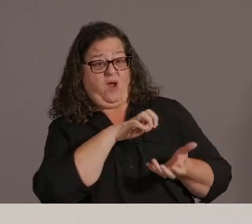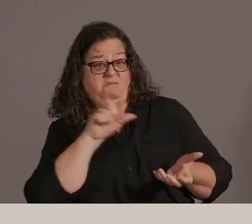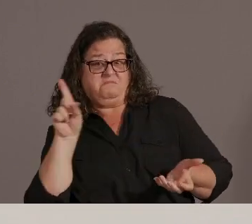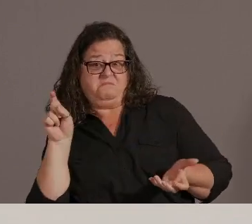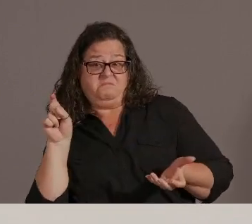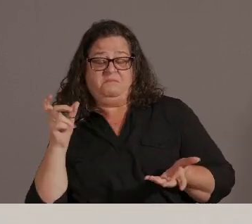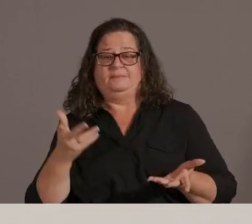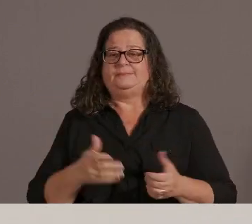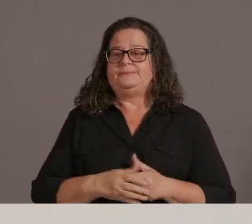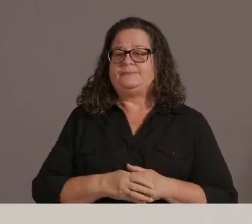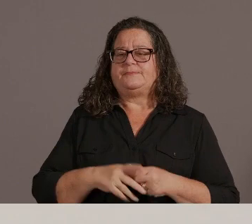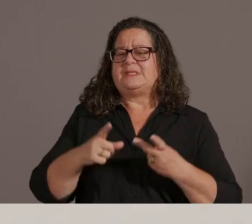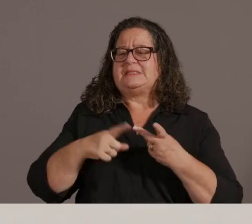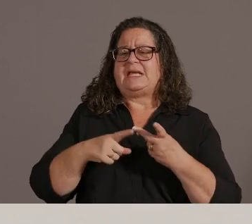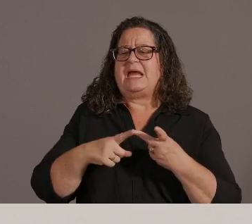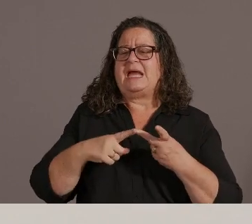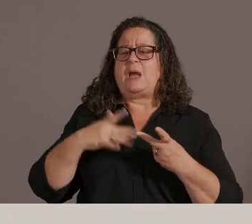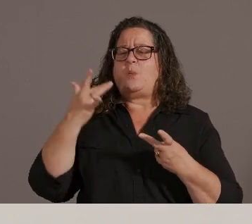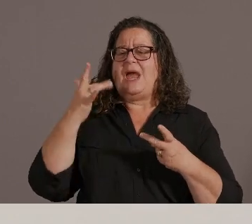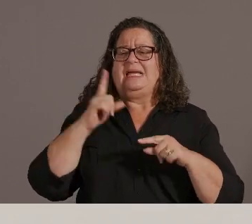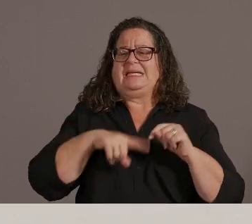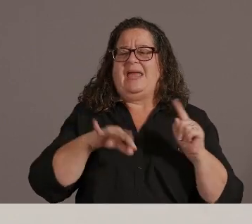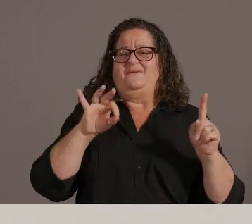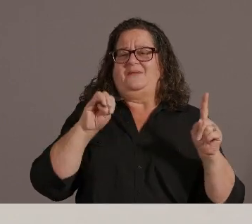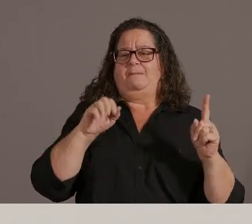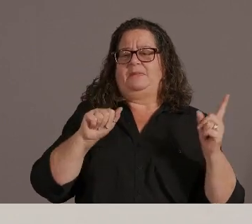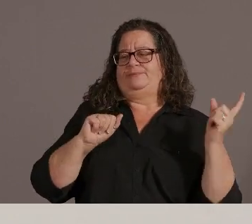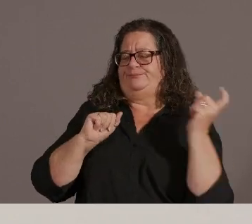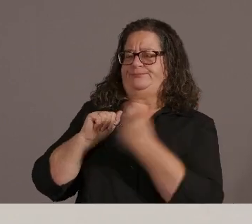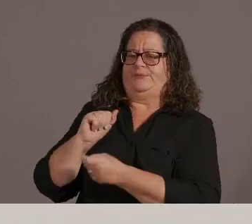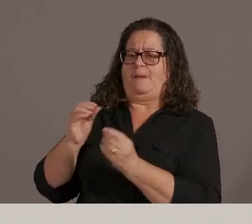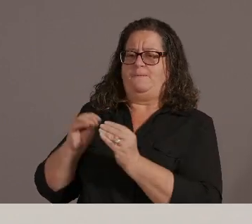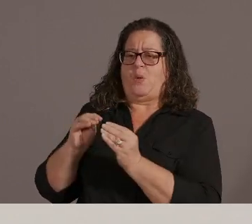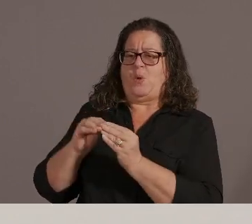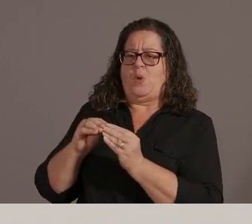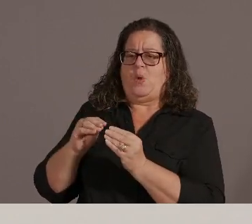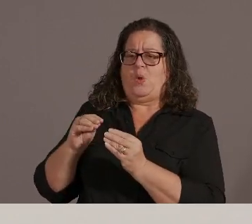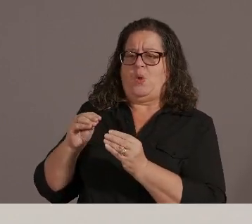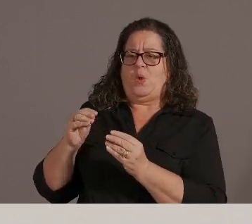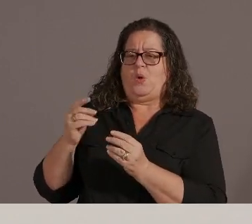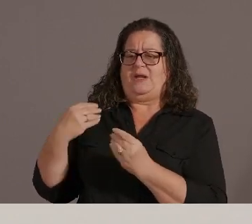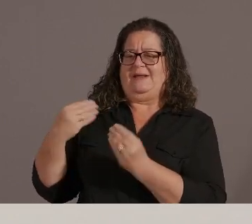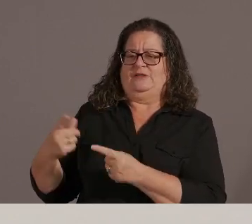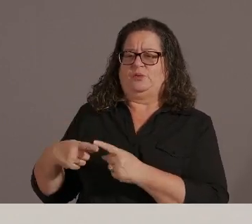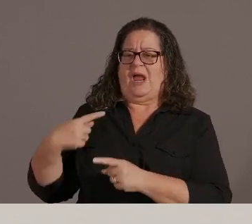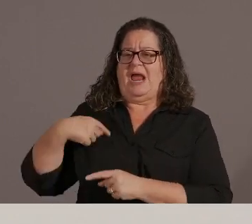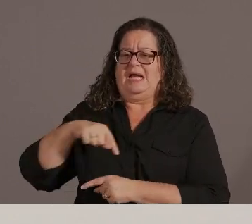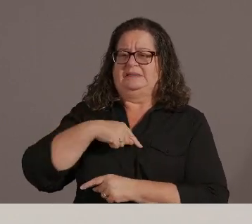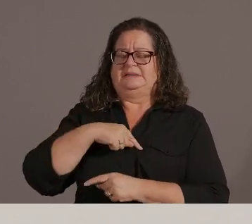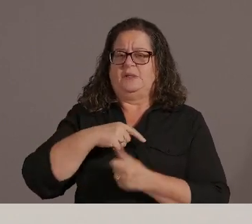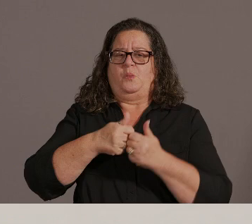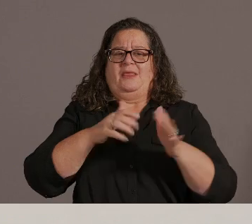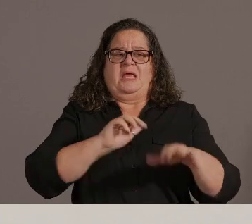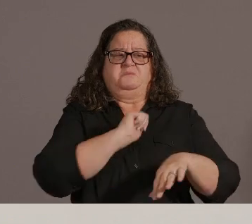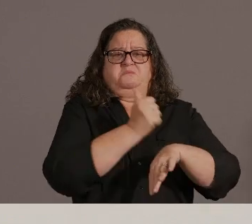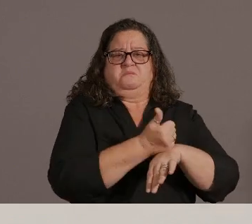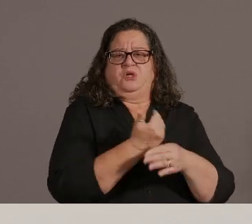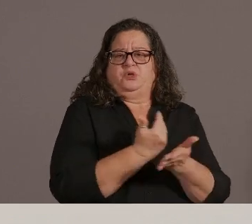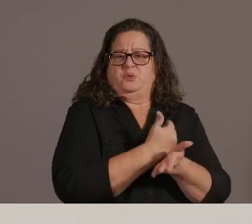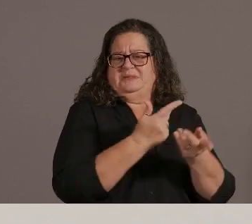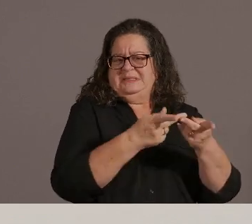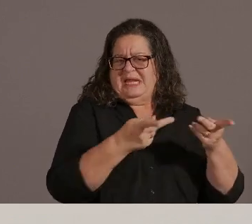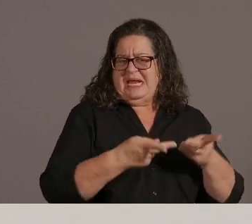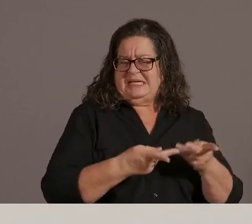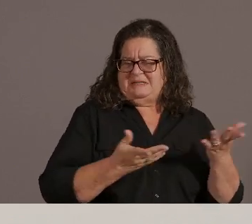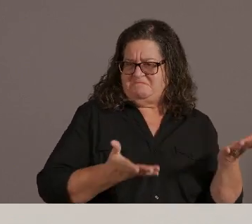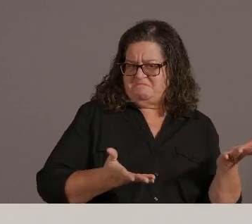just give that allocation of extra doses to state sites that they would have provided with their sites? That is a great question.